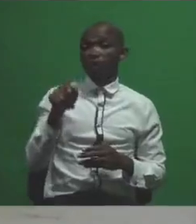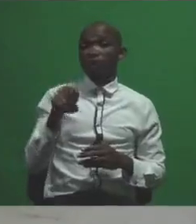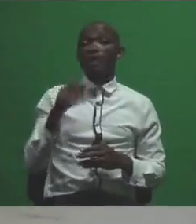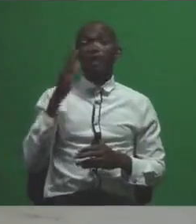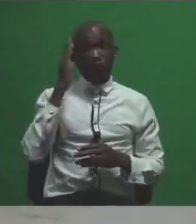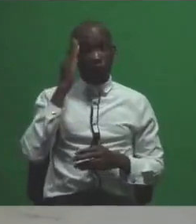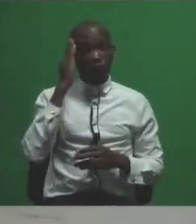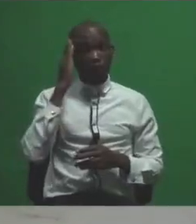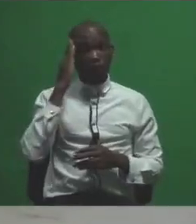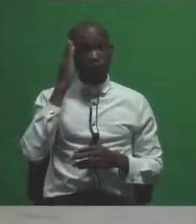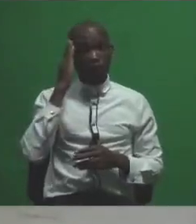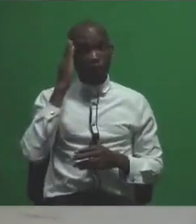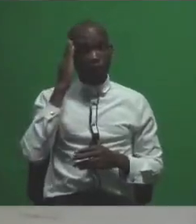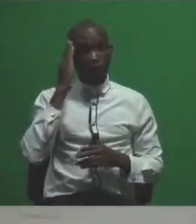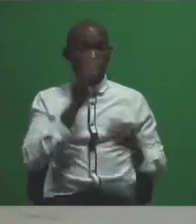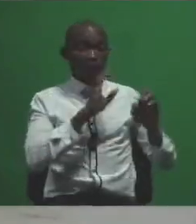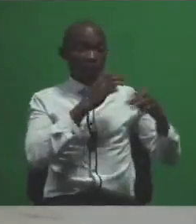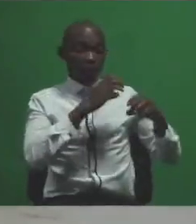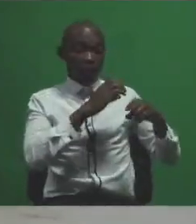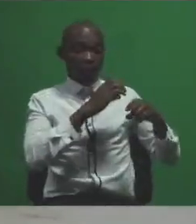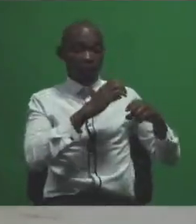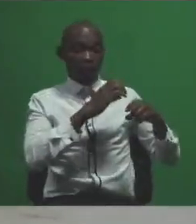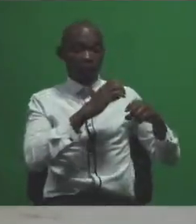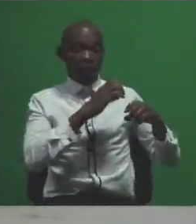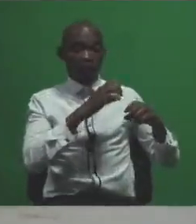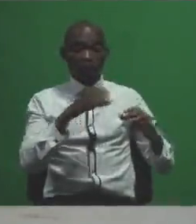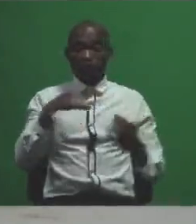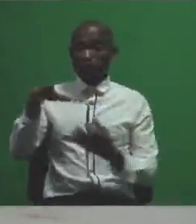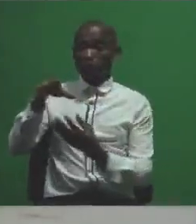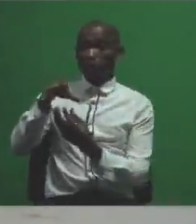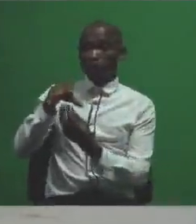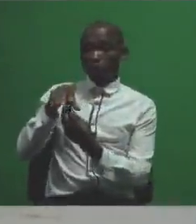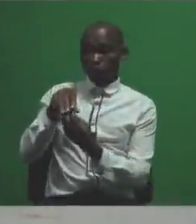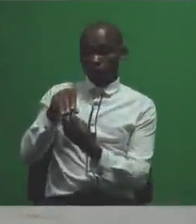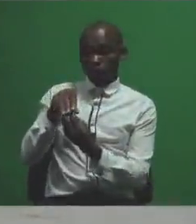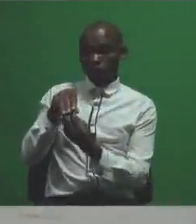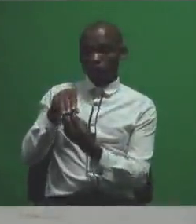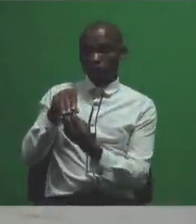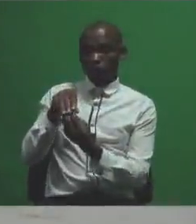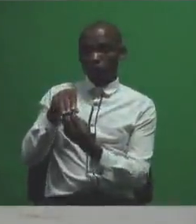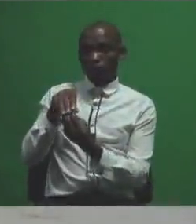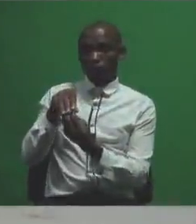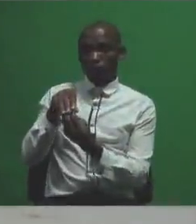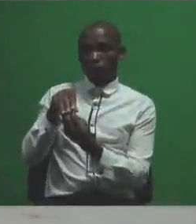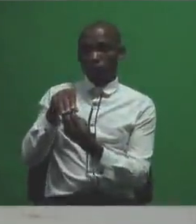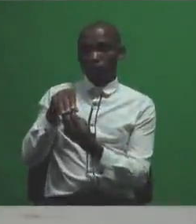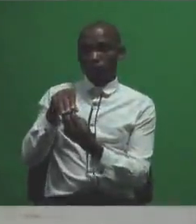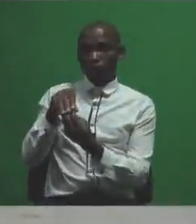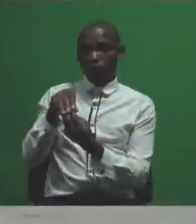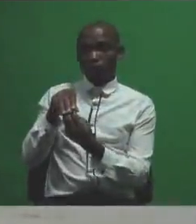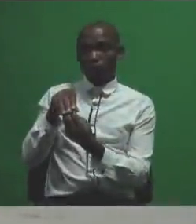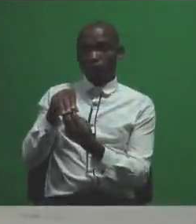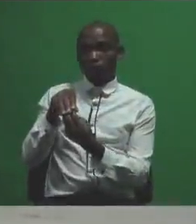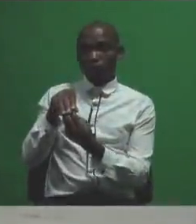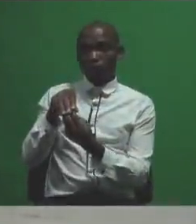As we know that sciences contains or the subjects that taught